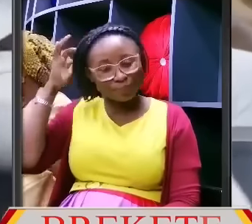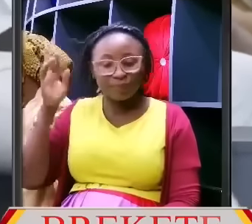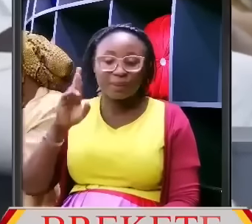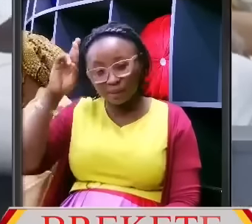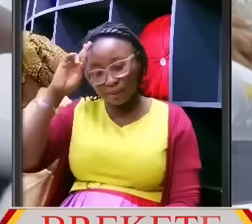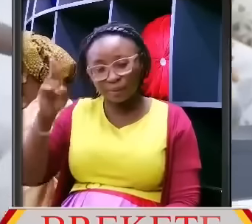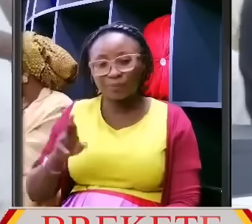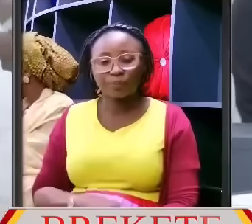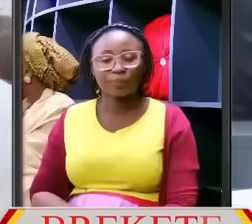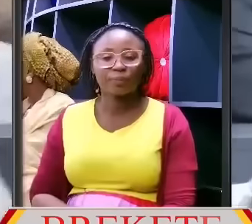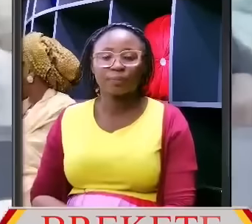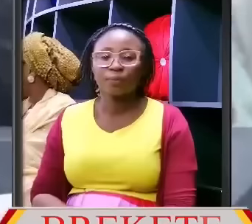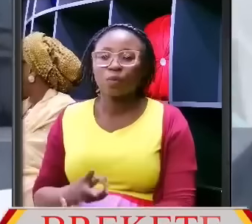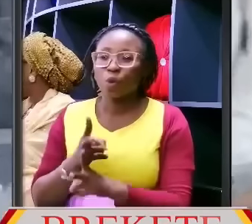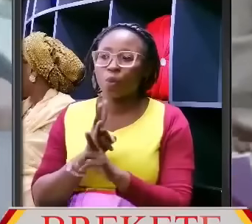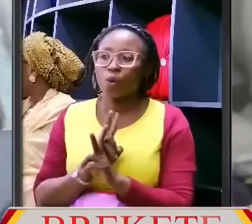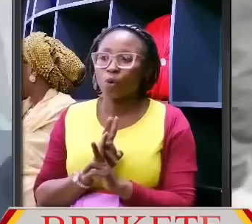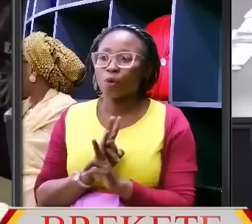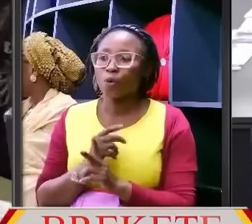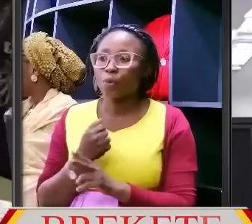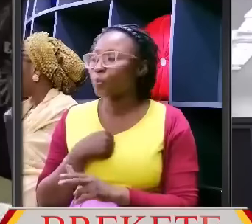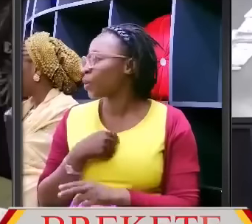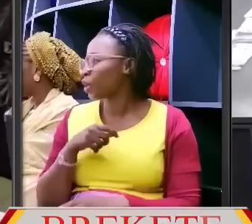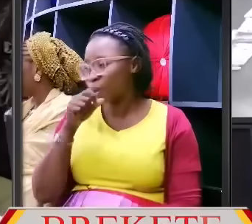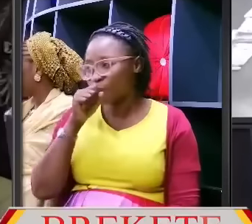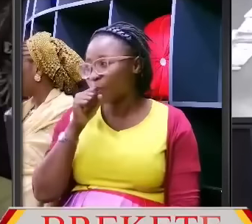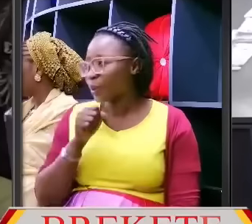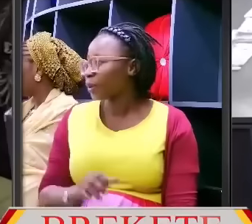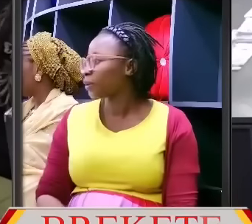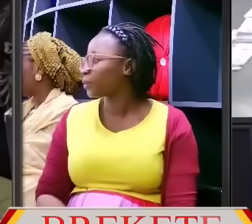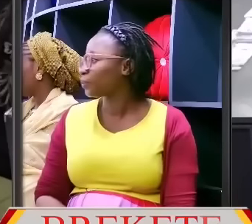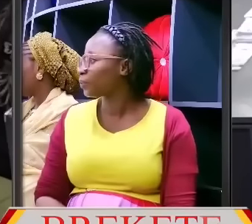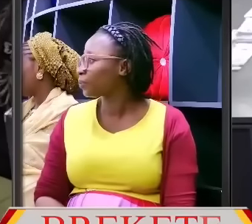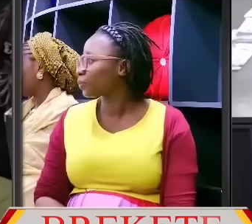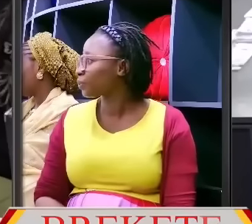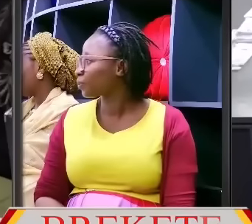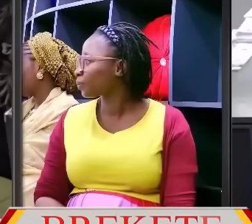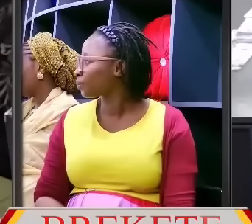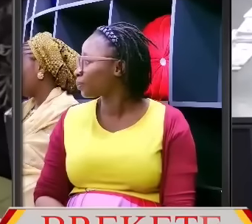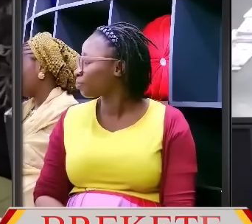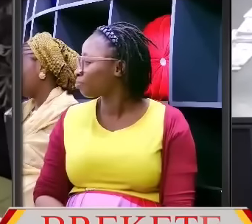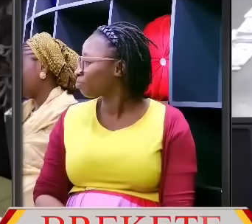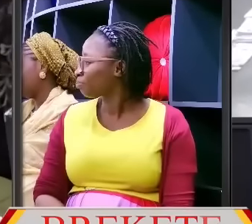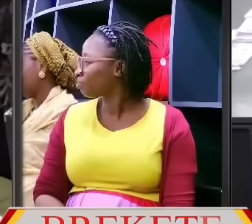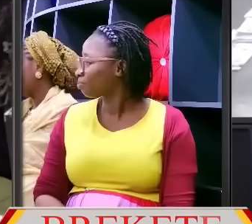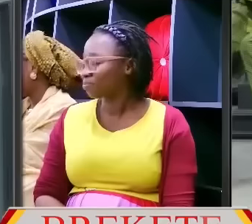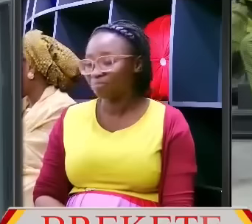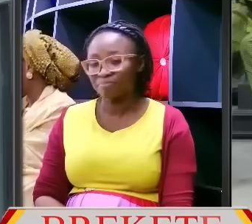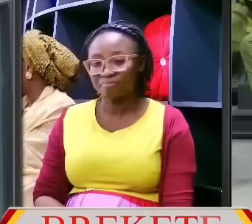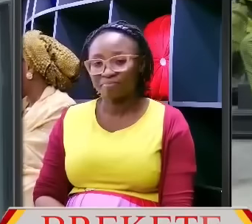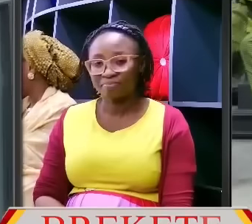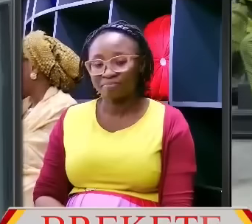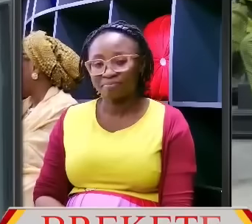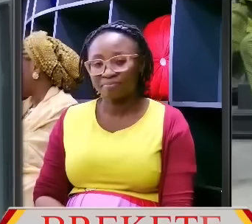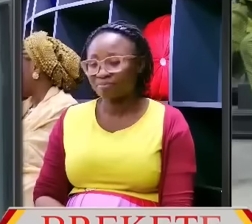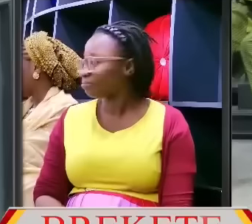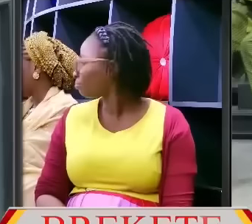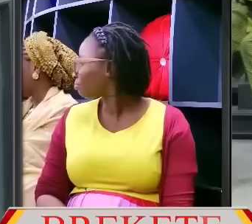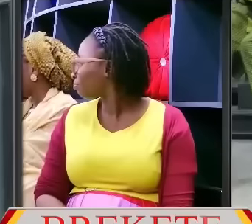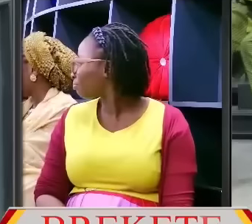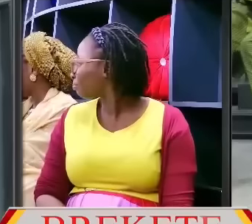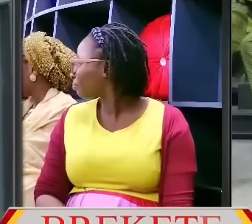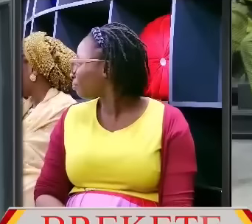sir. Borrow me the blue mic. Okay, the blue mic. I don't get confused. Now, talking that they look